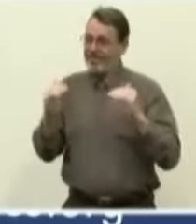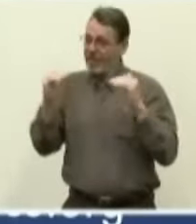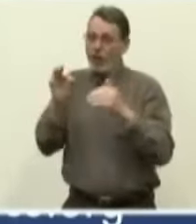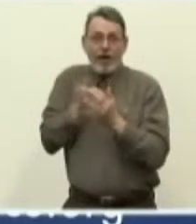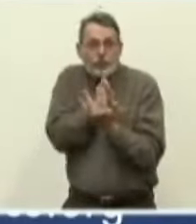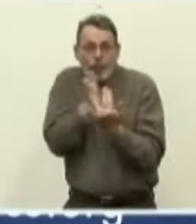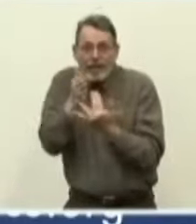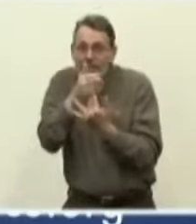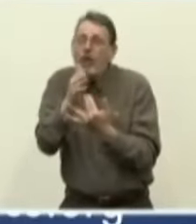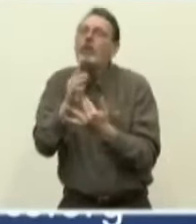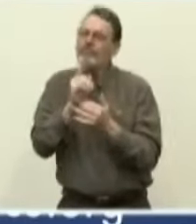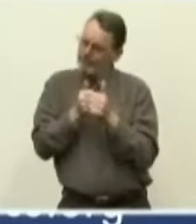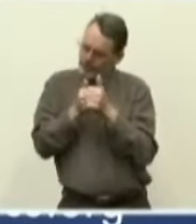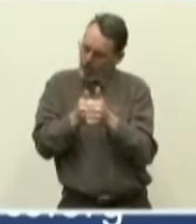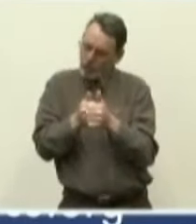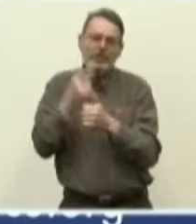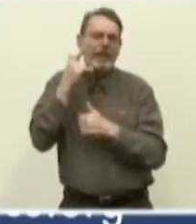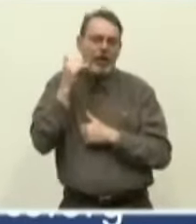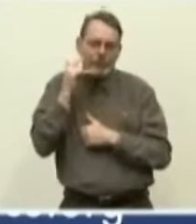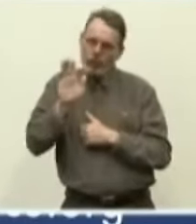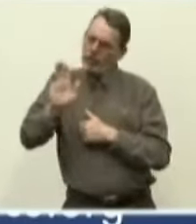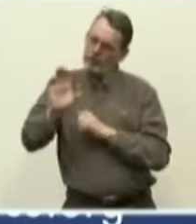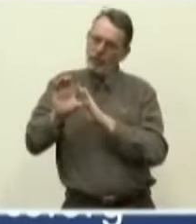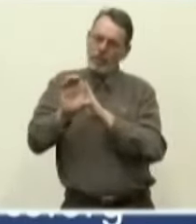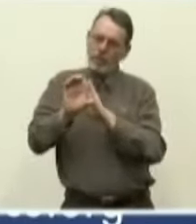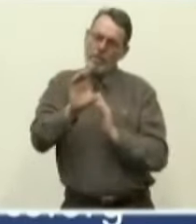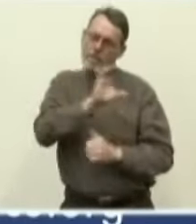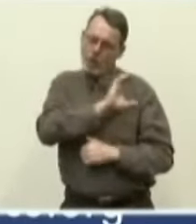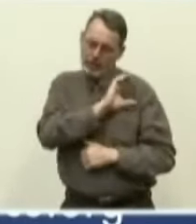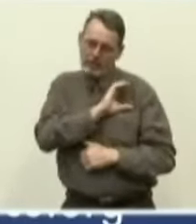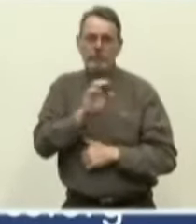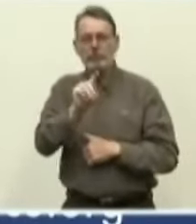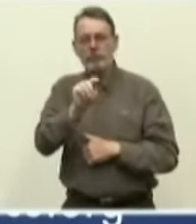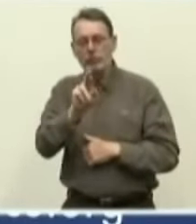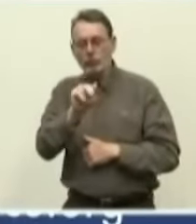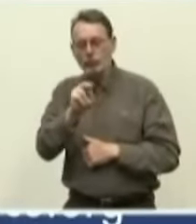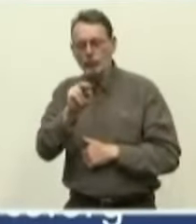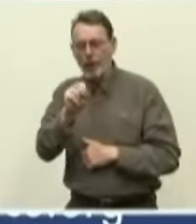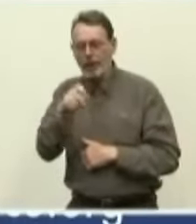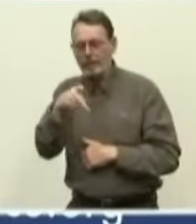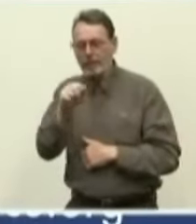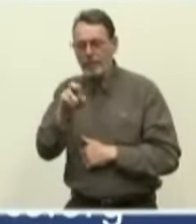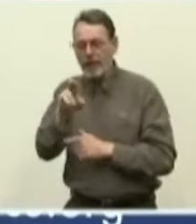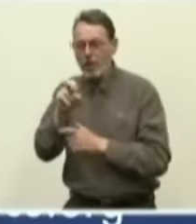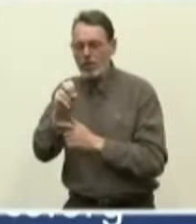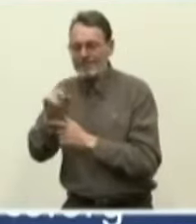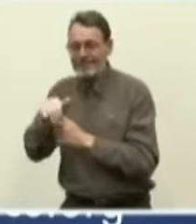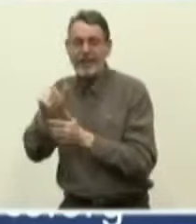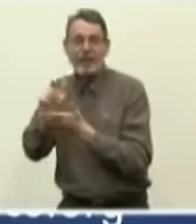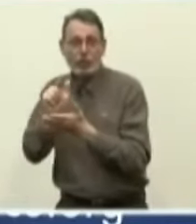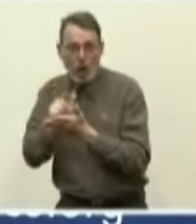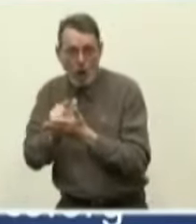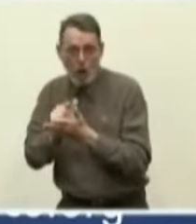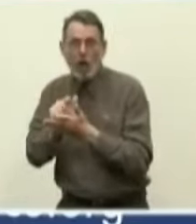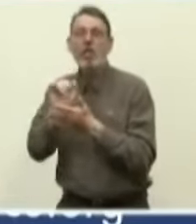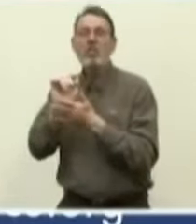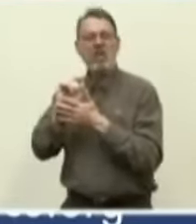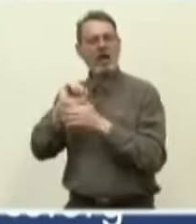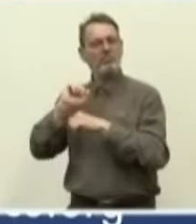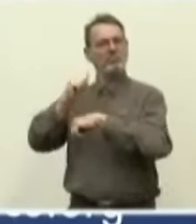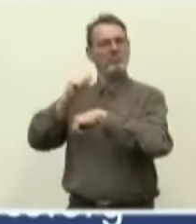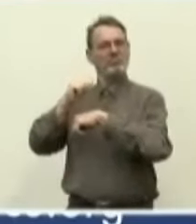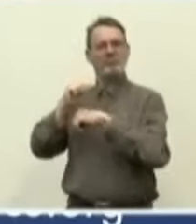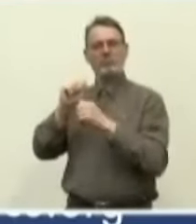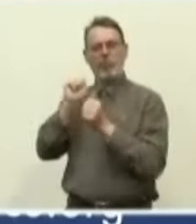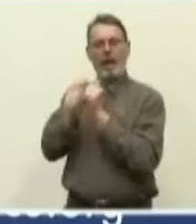is consistent with California's police transparency law that was implemented with the passage of Senate Bill